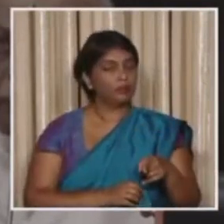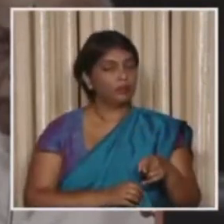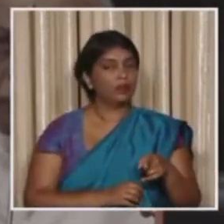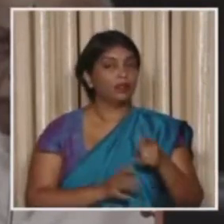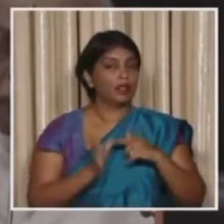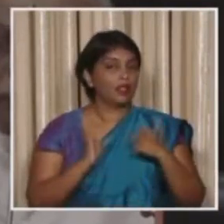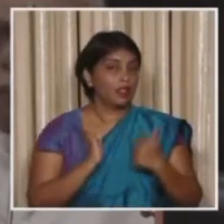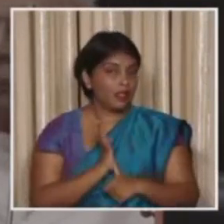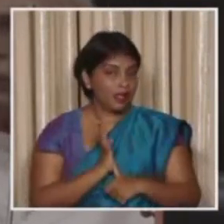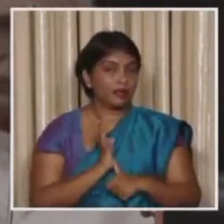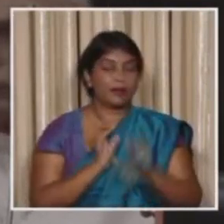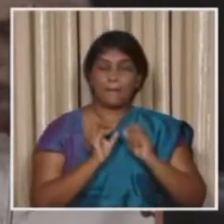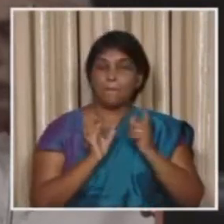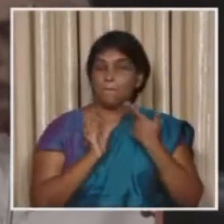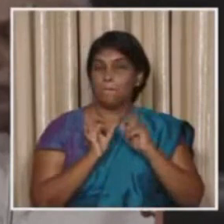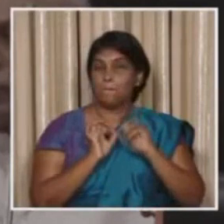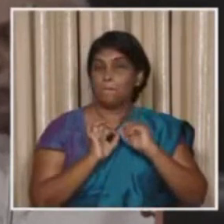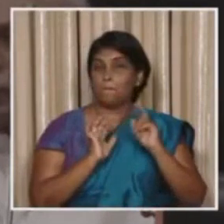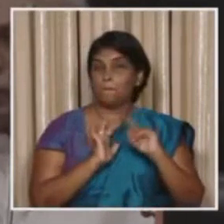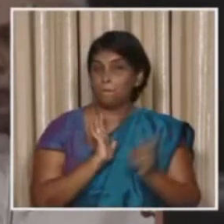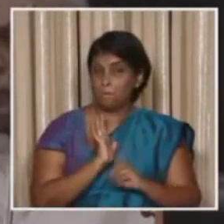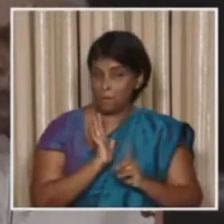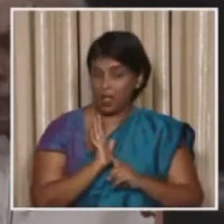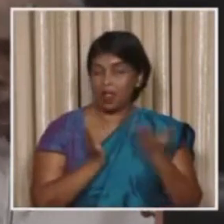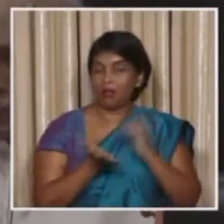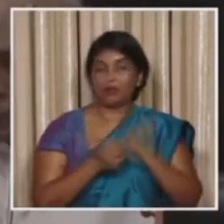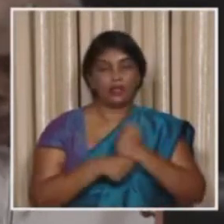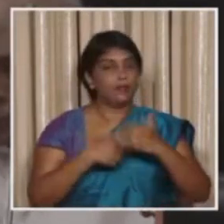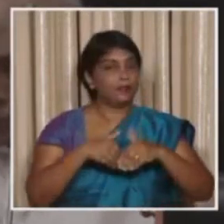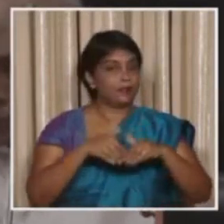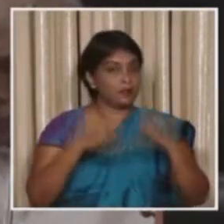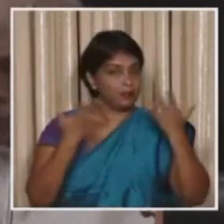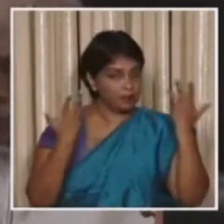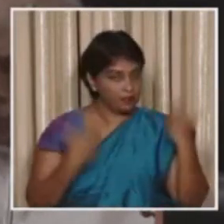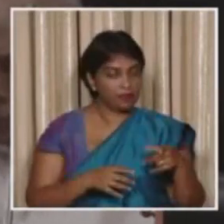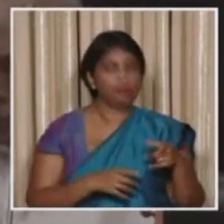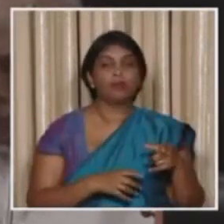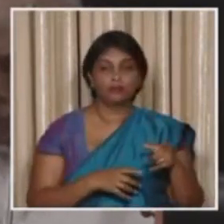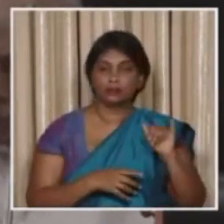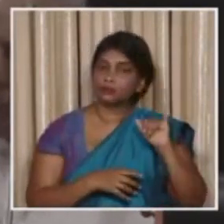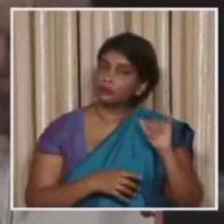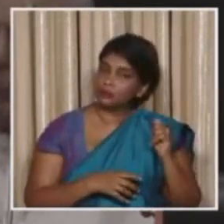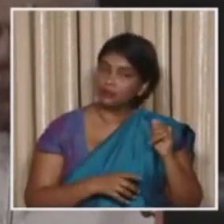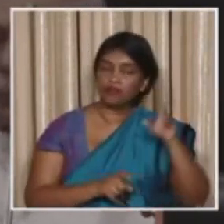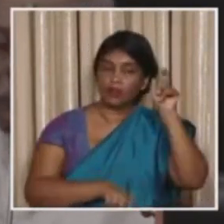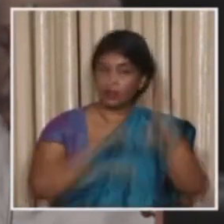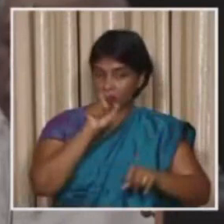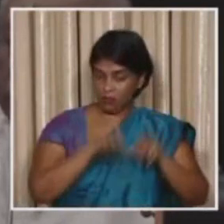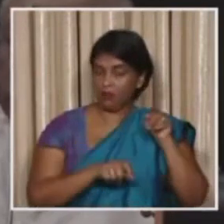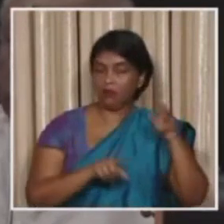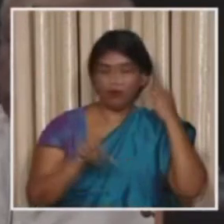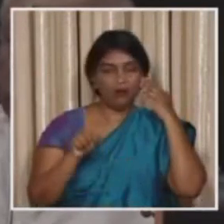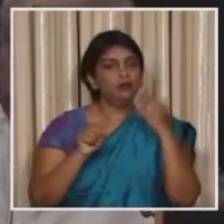subsequent to that, the bill will be regazetted, and any person can then petition the Supreme